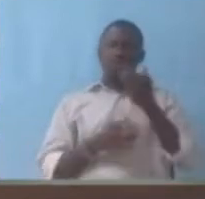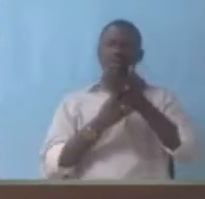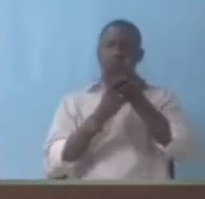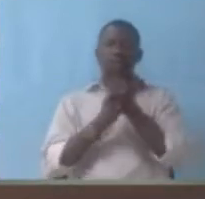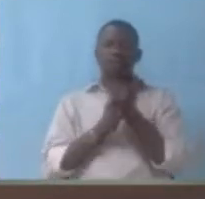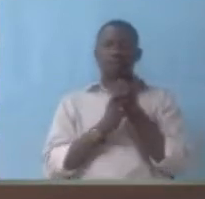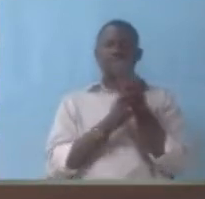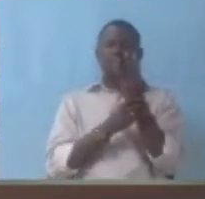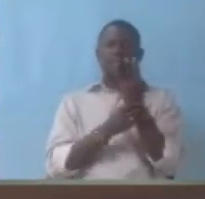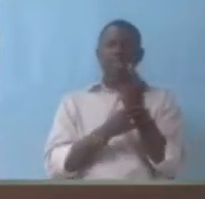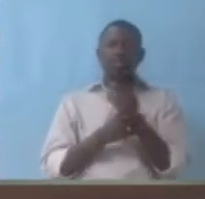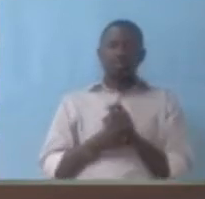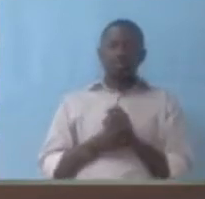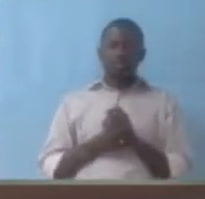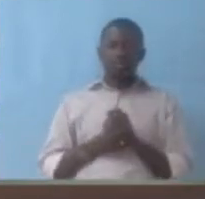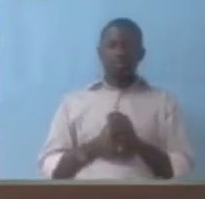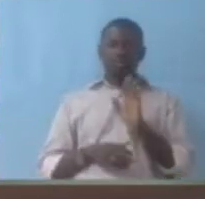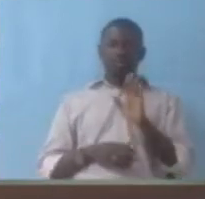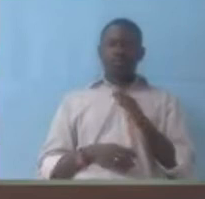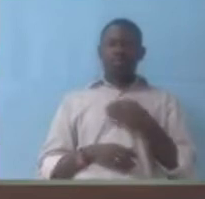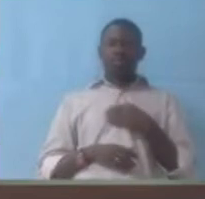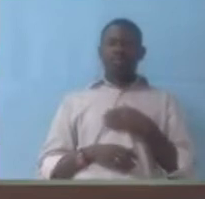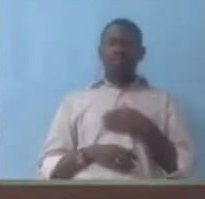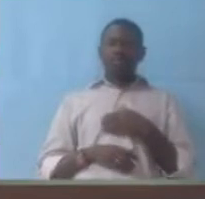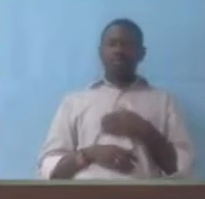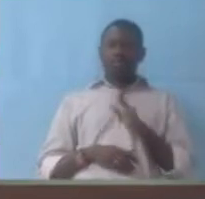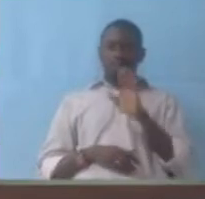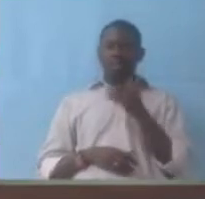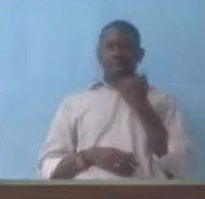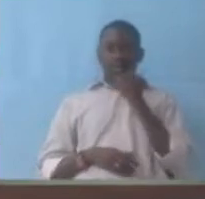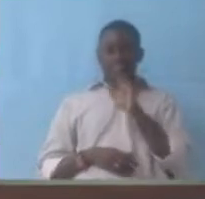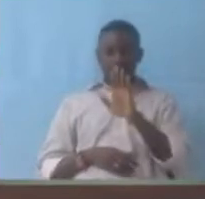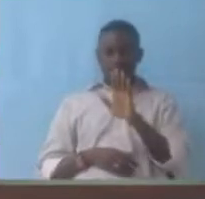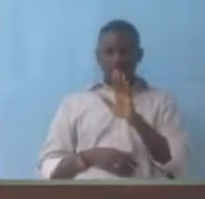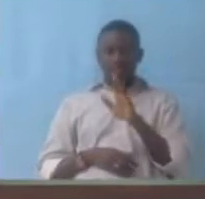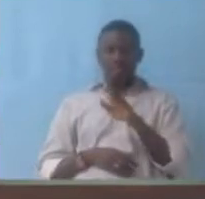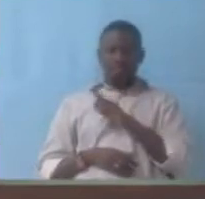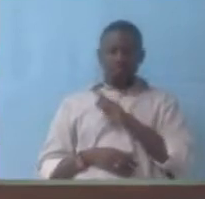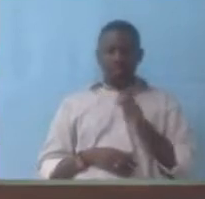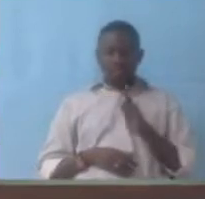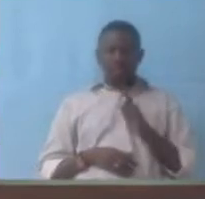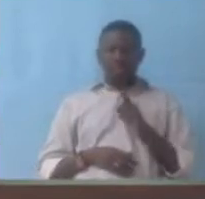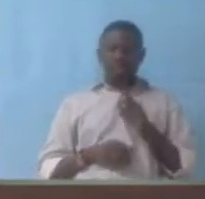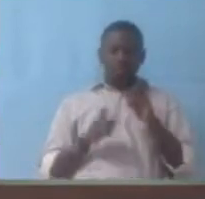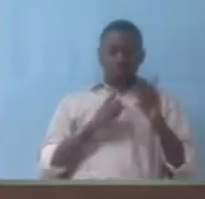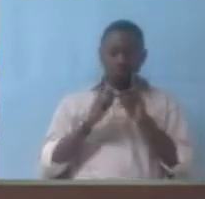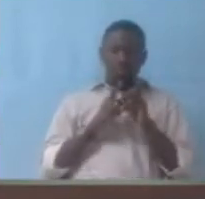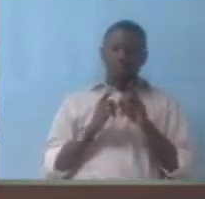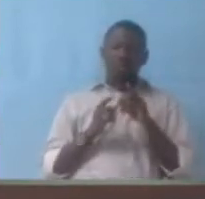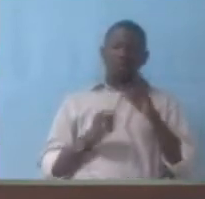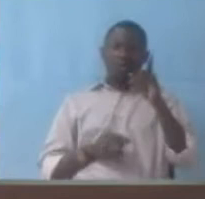just interject there, Mrs. Bensuda. Yes. Sorry, I don't want to lose this point. We've already discussed that the decrees had retrospective